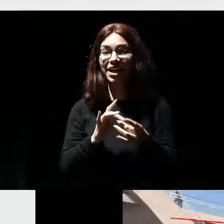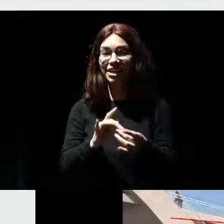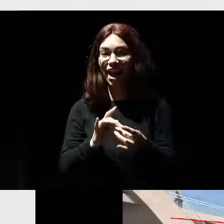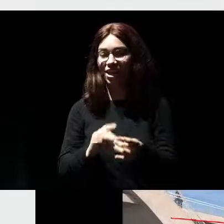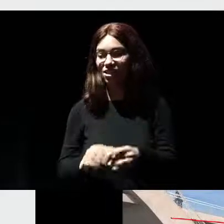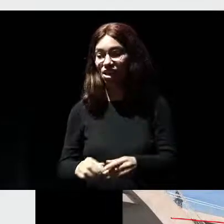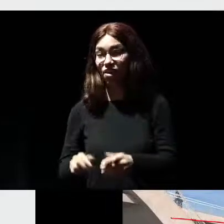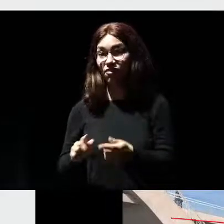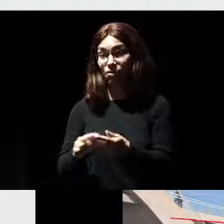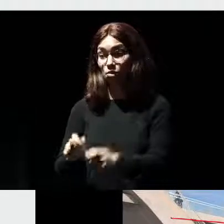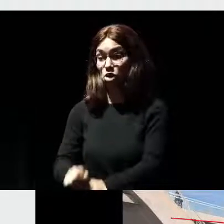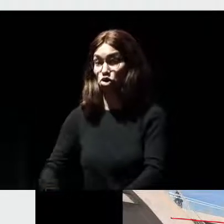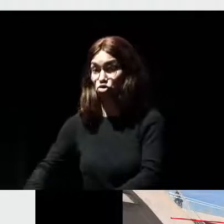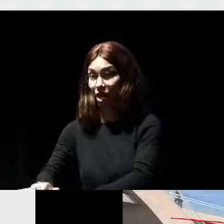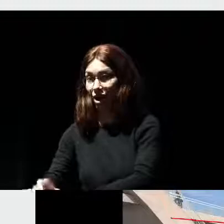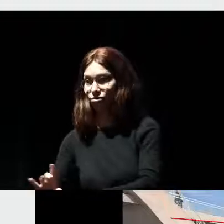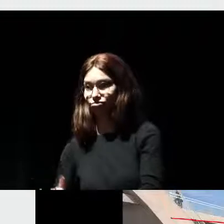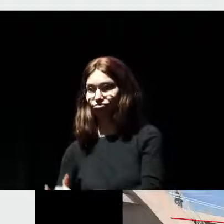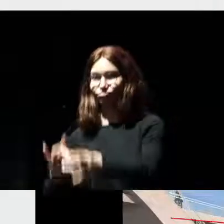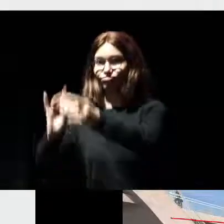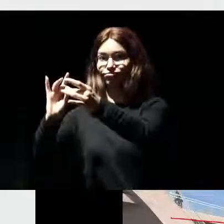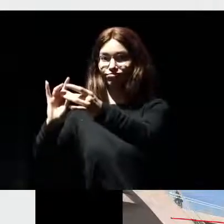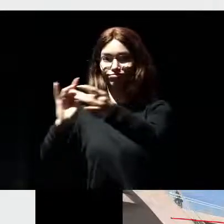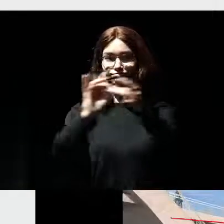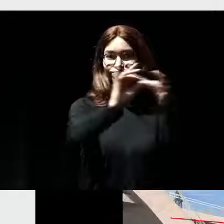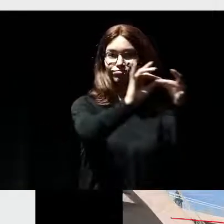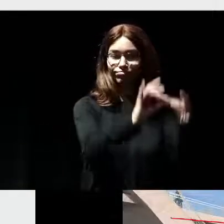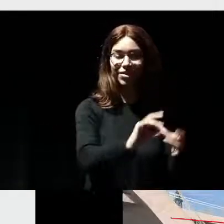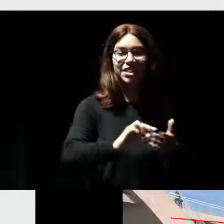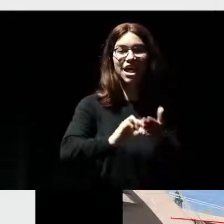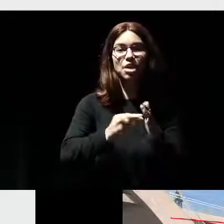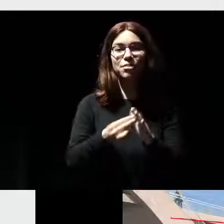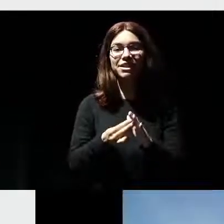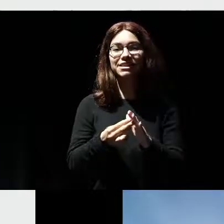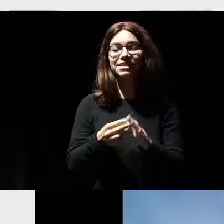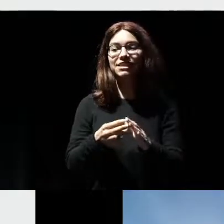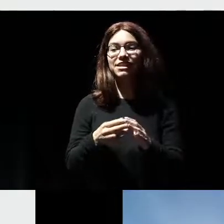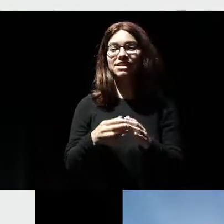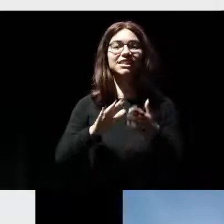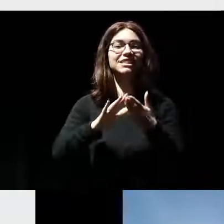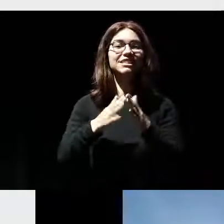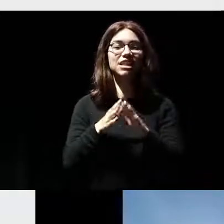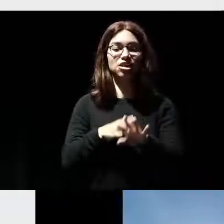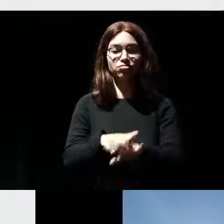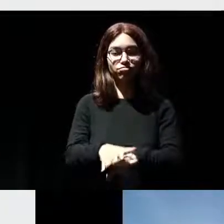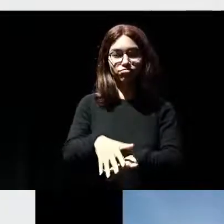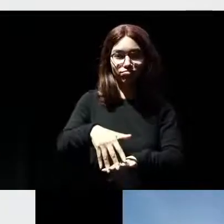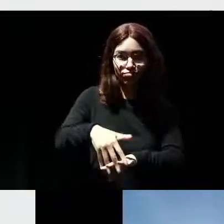knitting the city together in a true three-dimensional way.